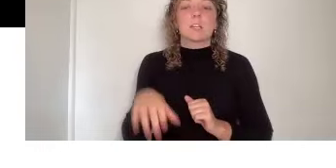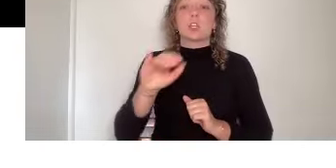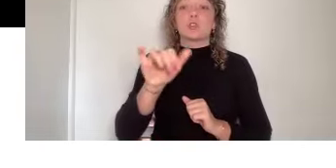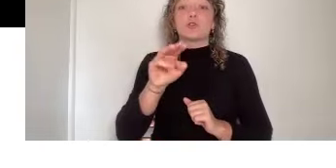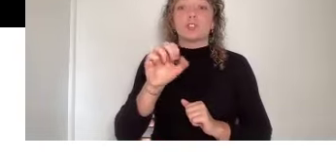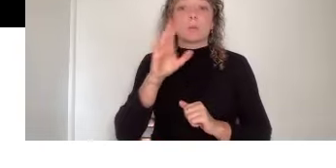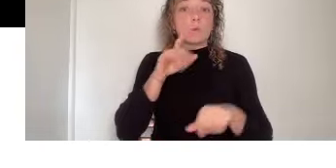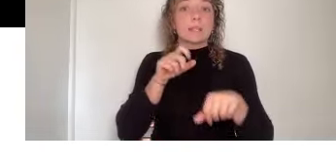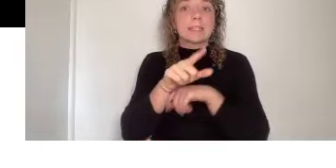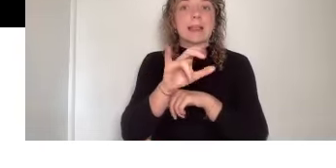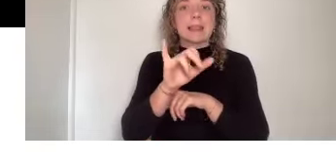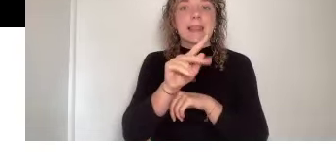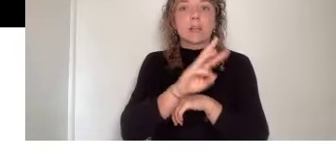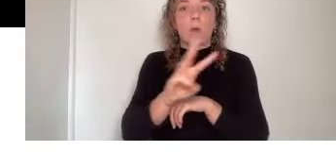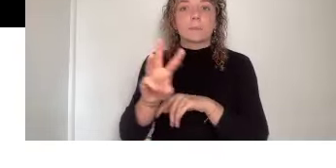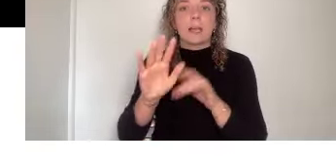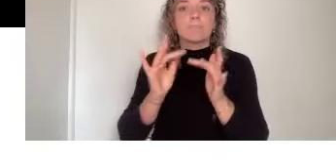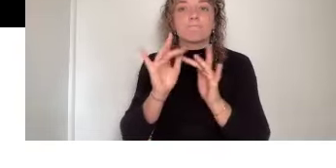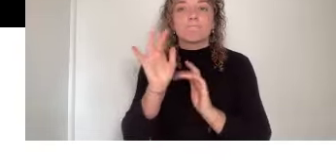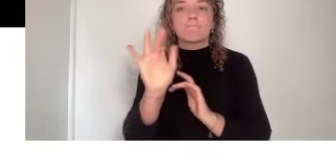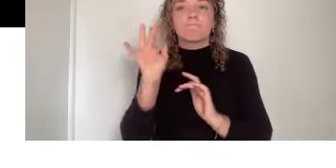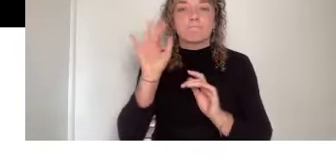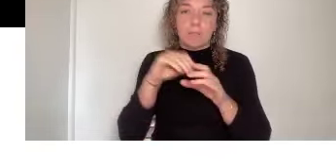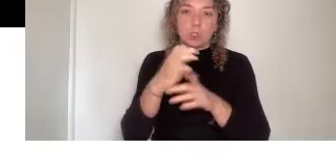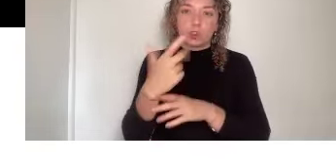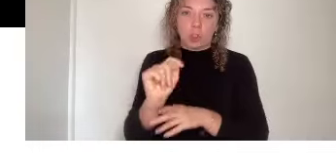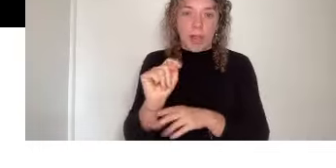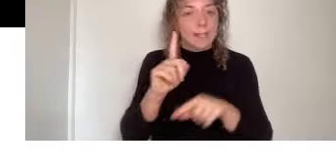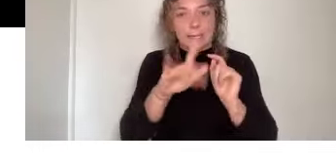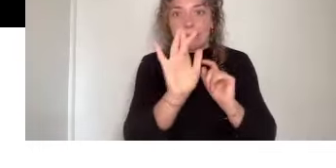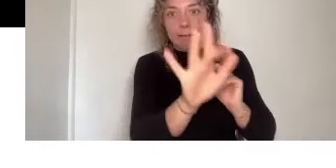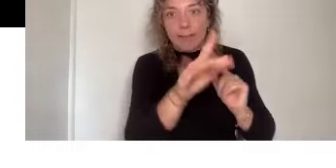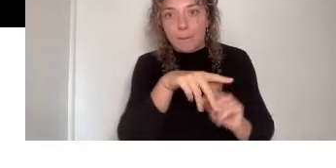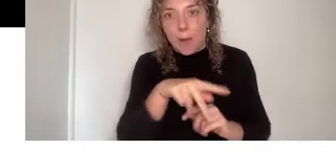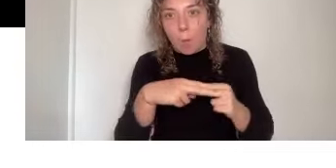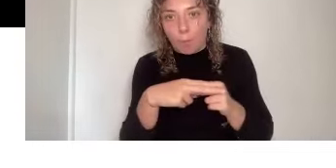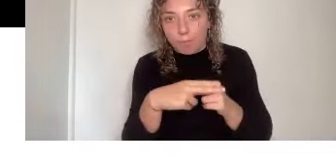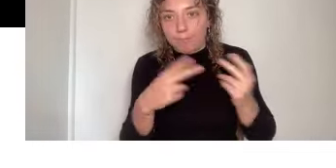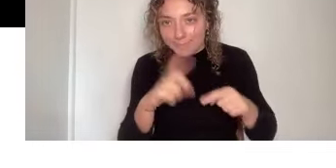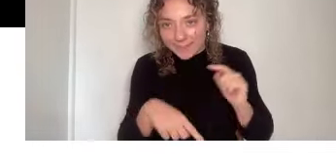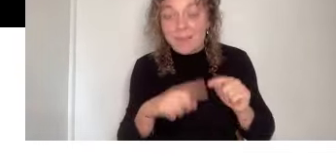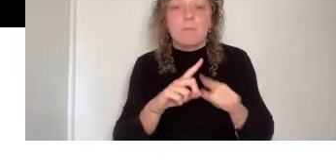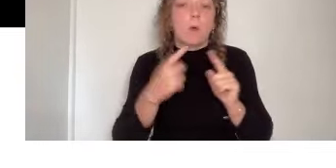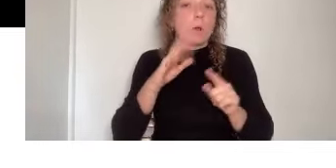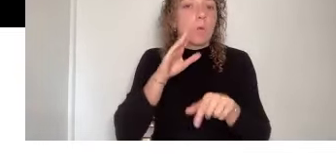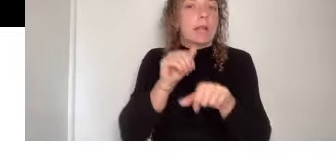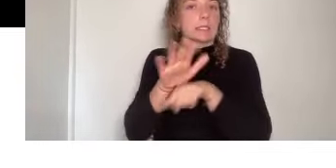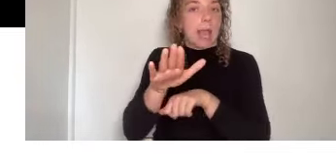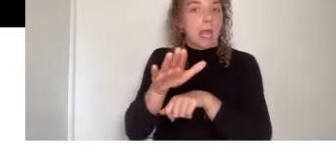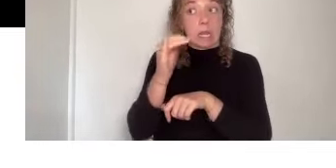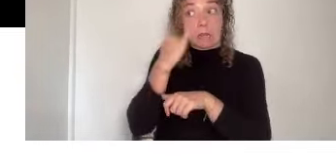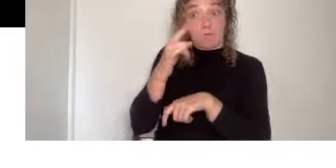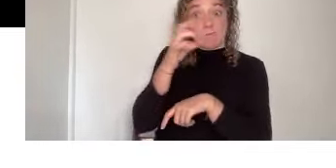chat. Hopefully we'll get those out to you, because obviously you can't click on this PowerPoint right now, but we will be sending it out in case you missed that at the